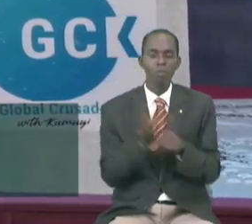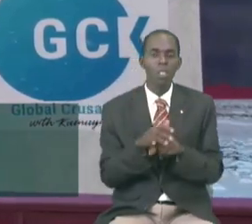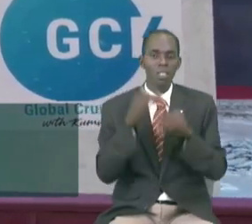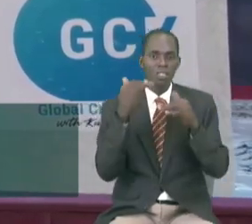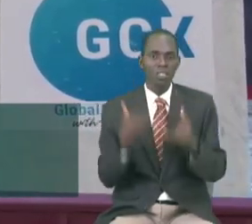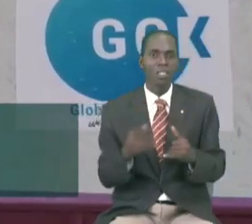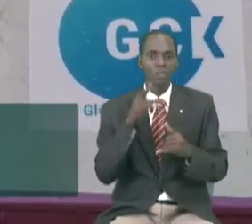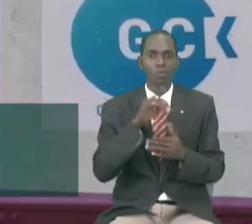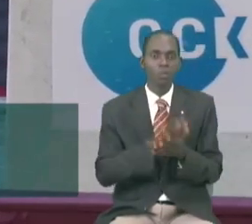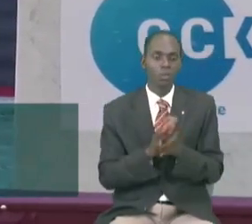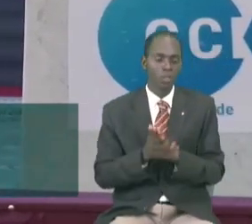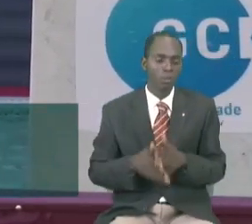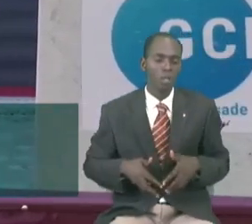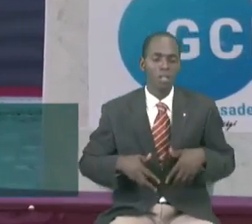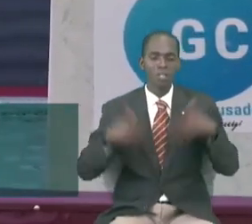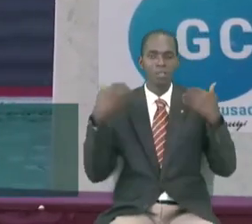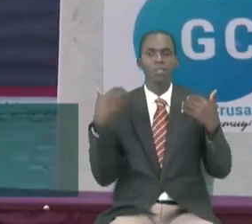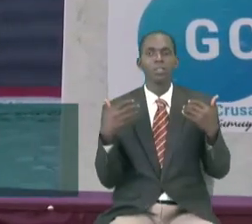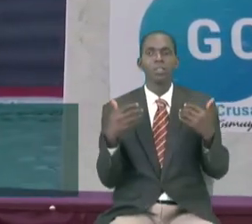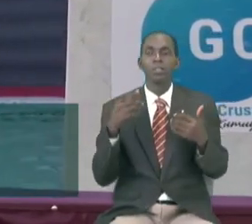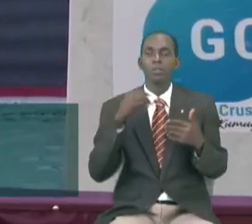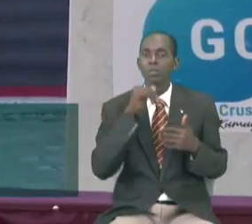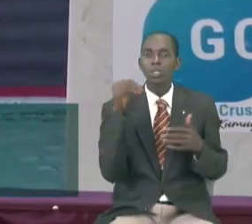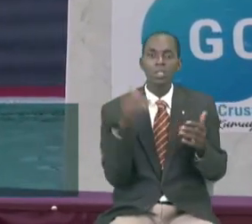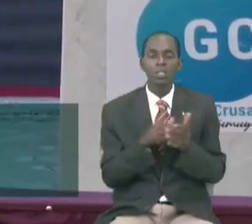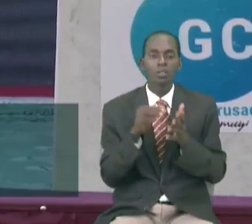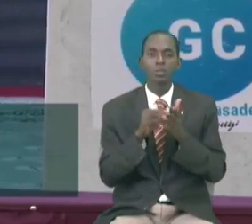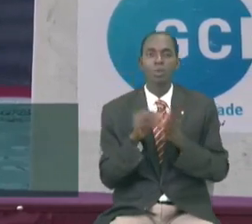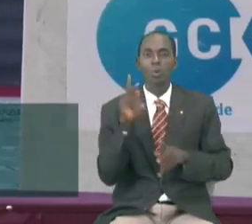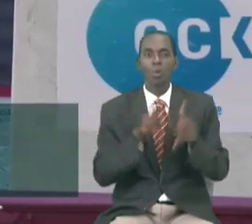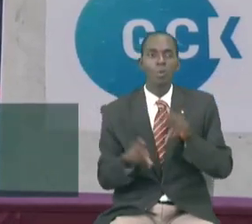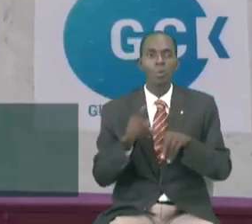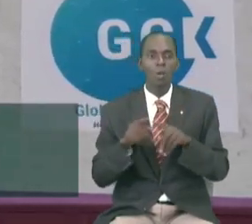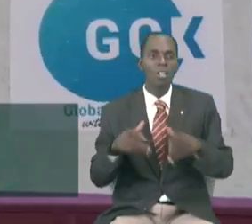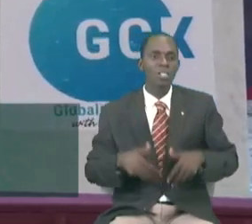God. The anger of an unsanctified